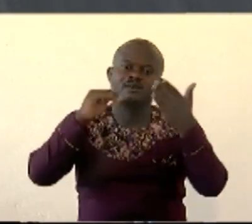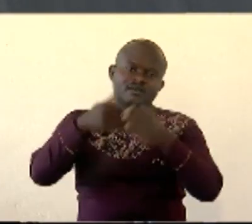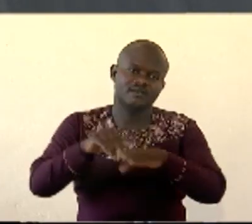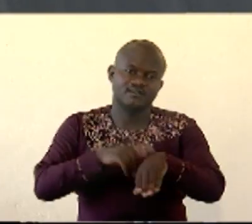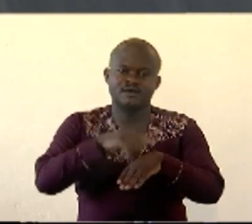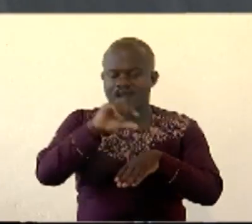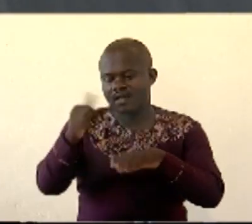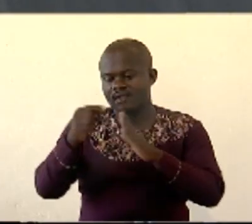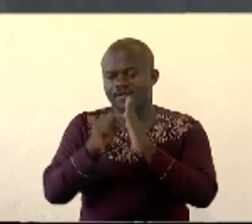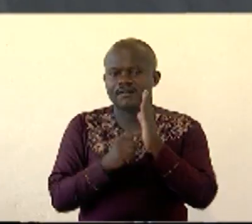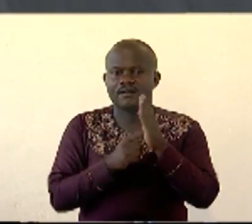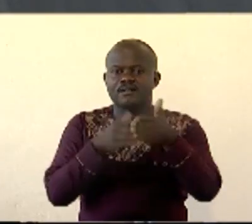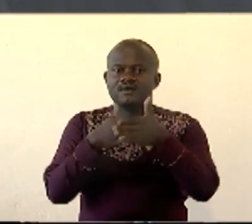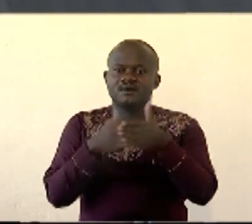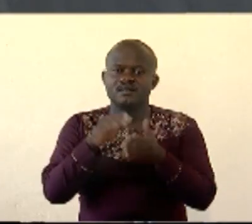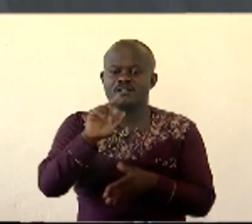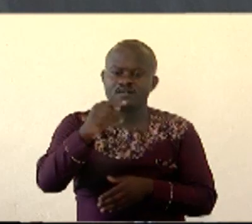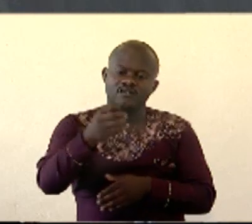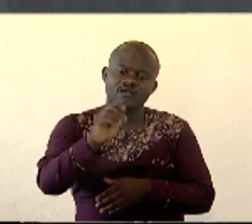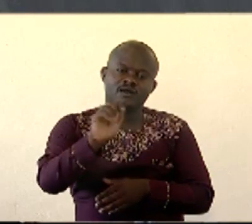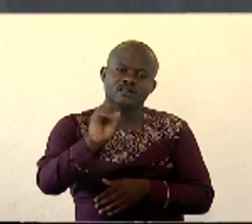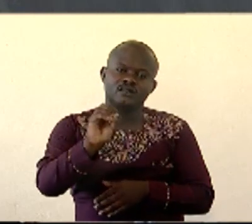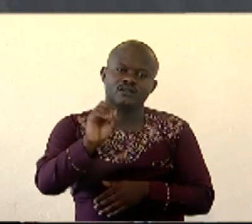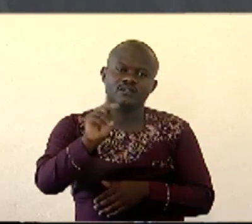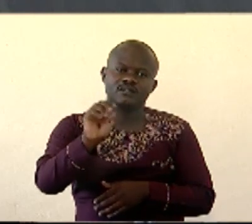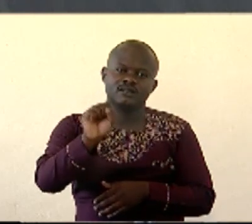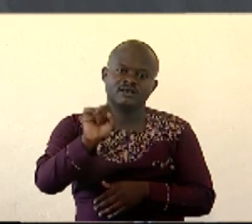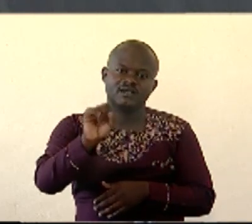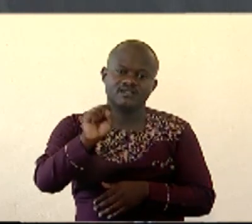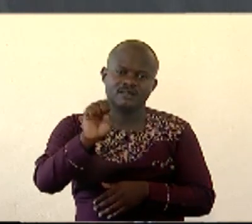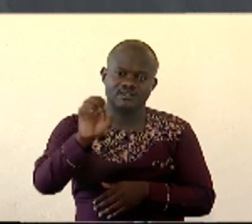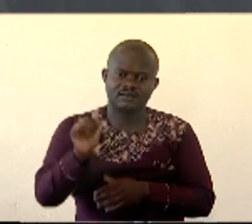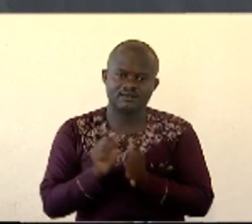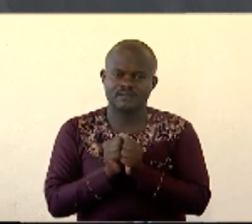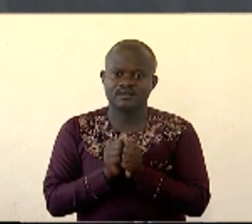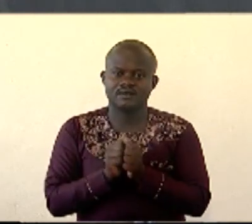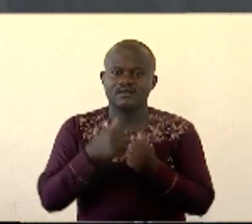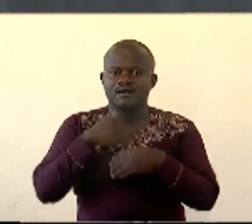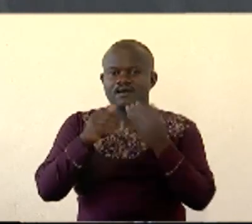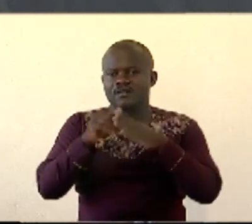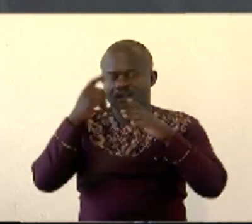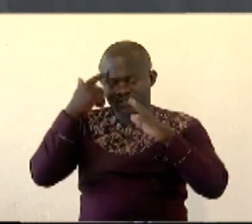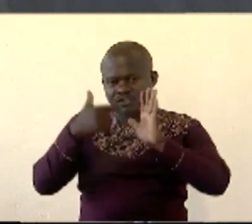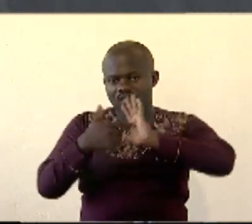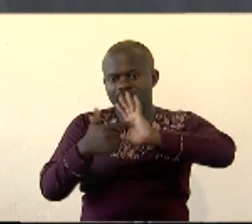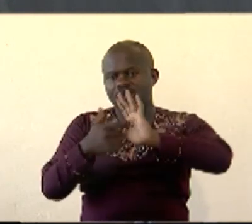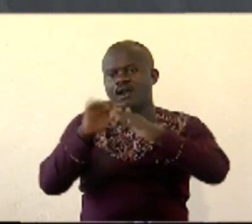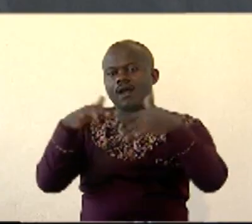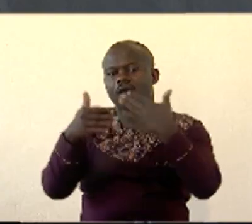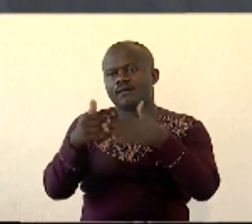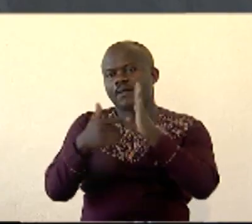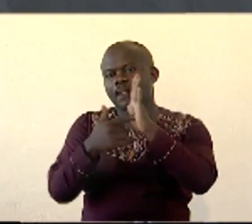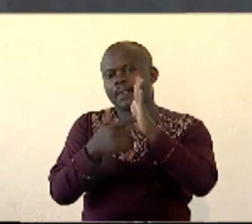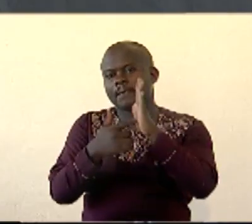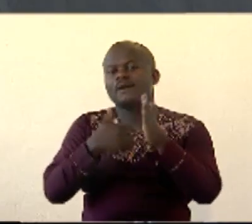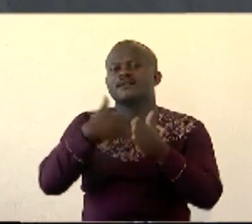other factors affecting photosynthesis become a limiting factor. So let's have a chart also to show you how the carbon dioxide, because let's